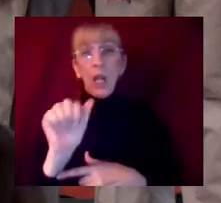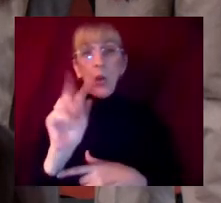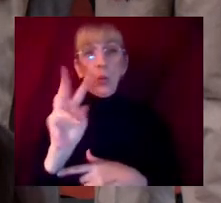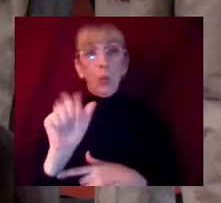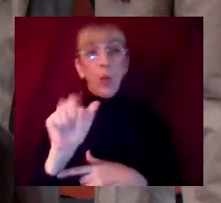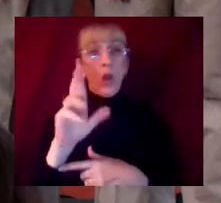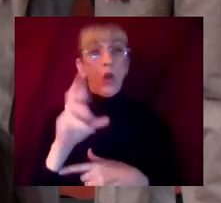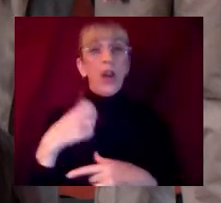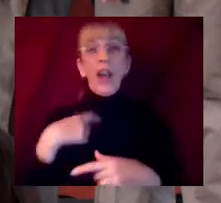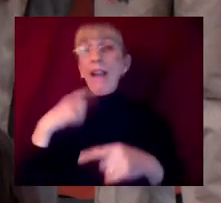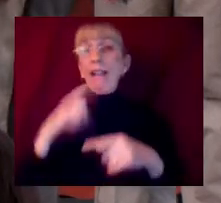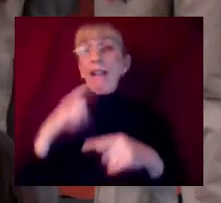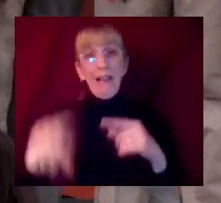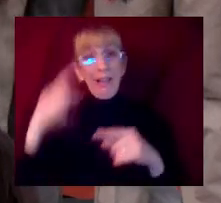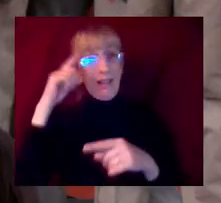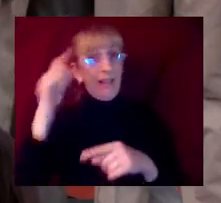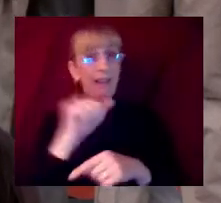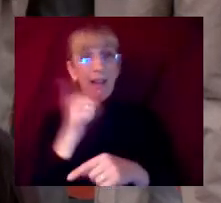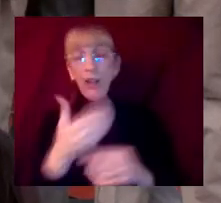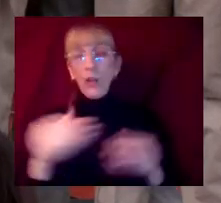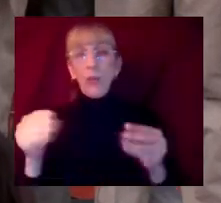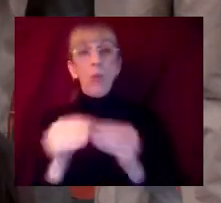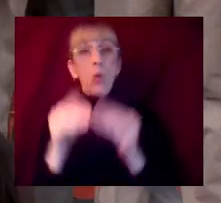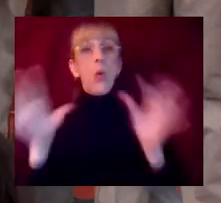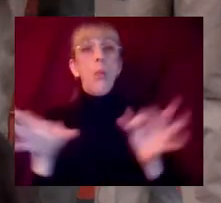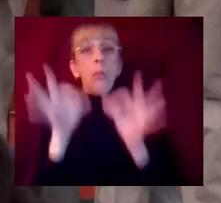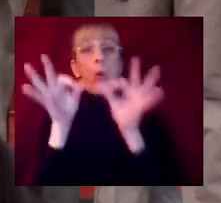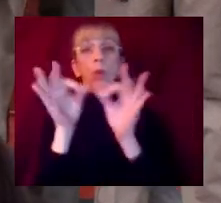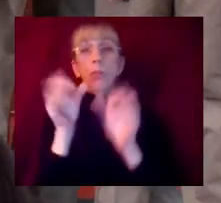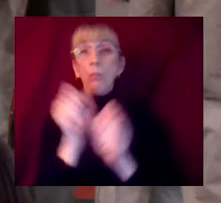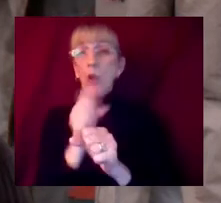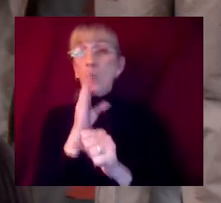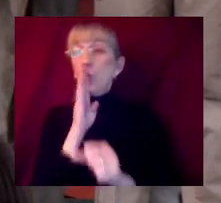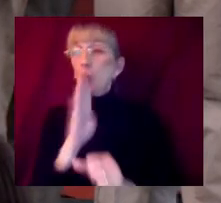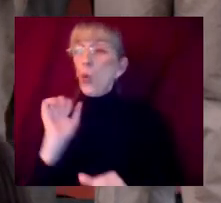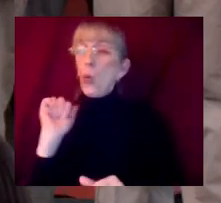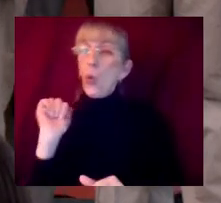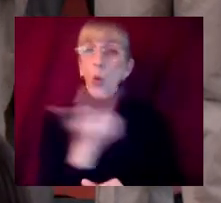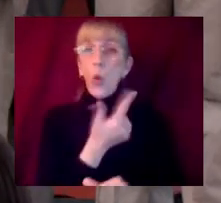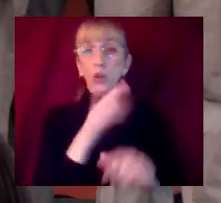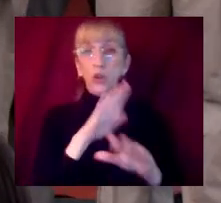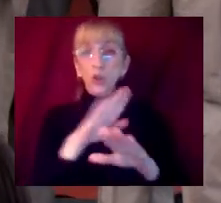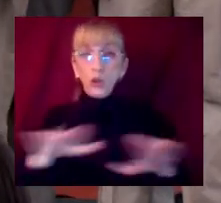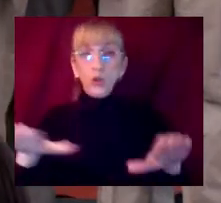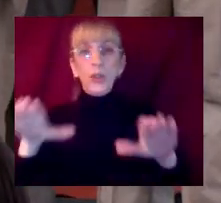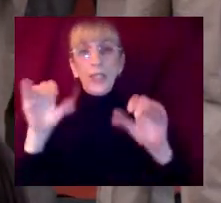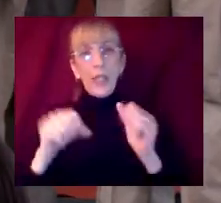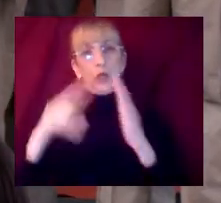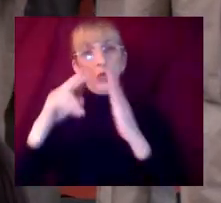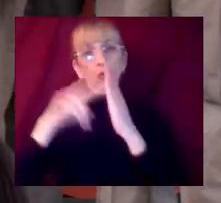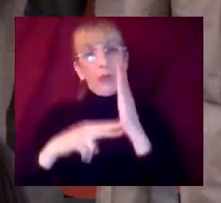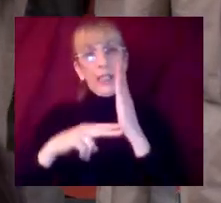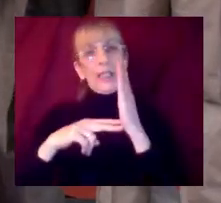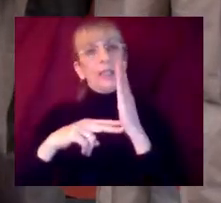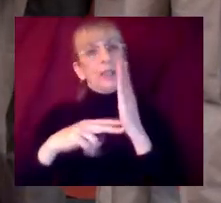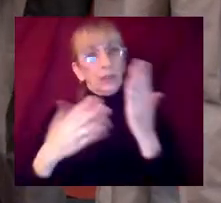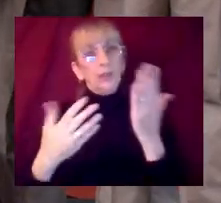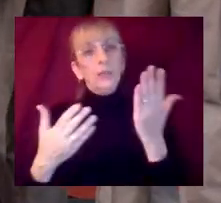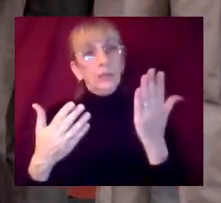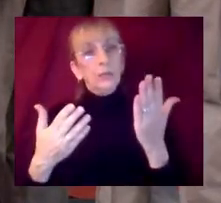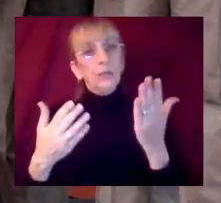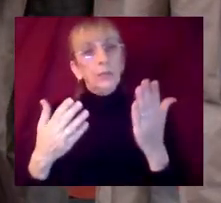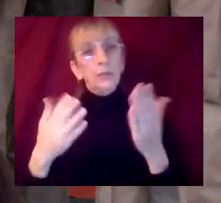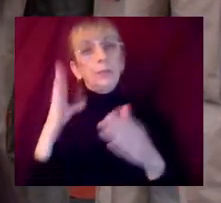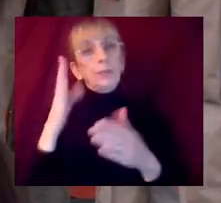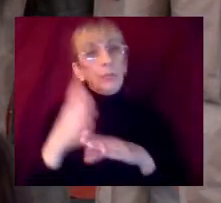anything more important than making sure that all our children can read and read at grade level by grade three.